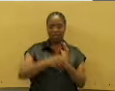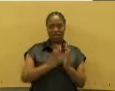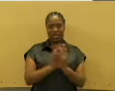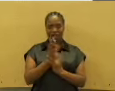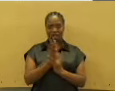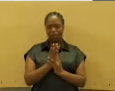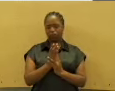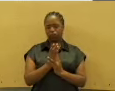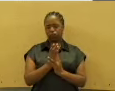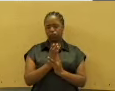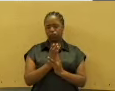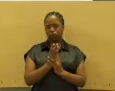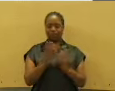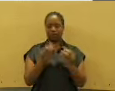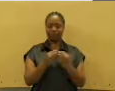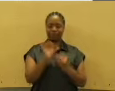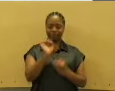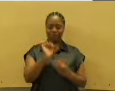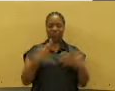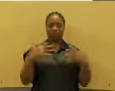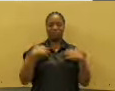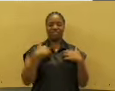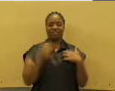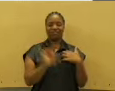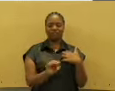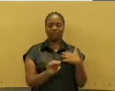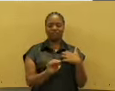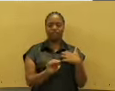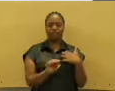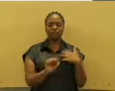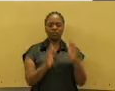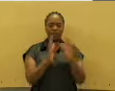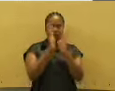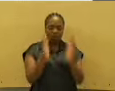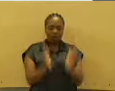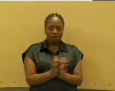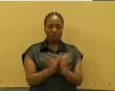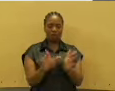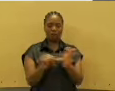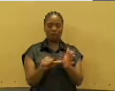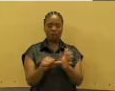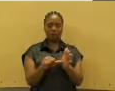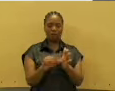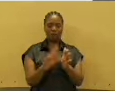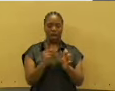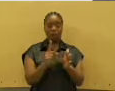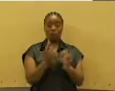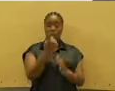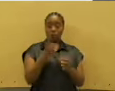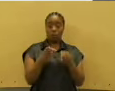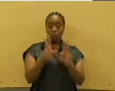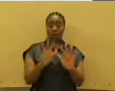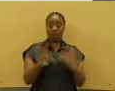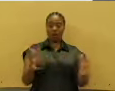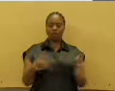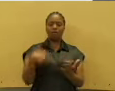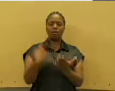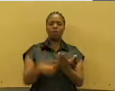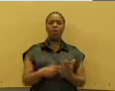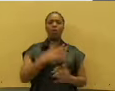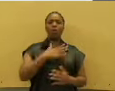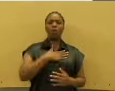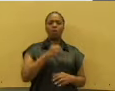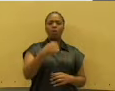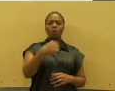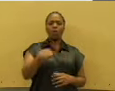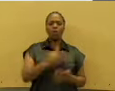is something that we do concern ourselves with. So these are all important ways. And one way to understand it is, oh no, because some